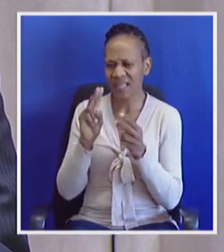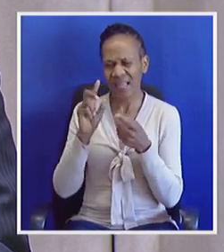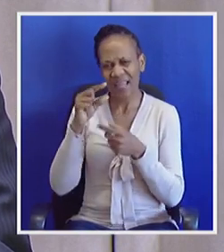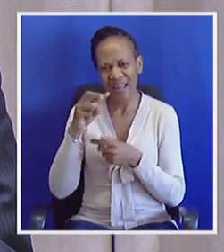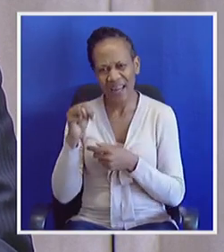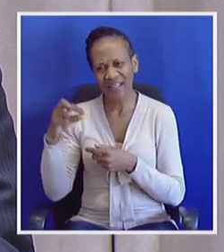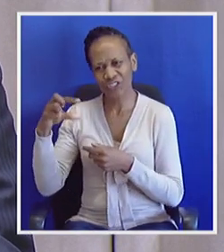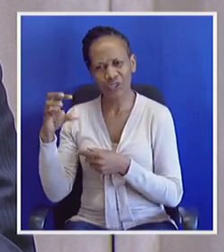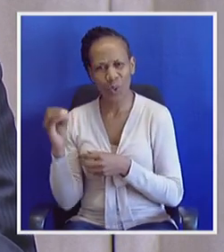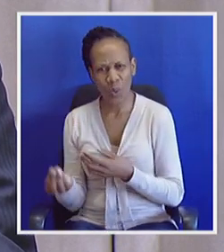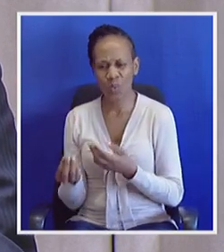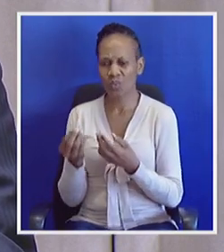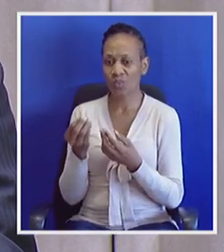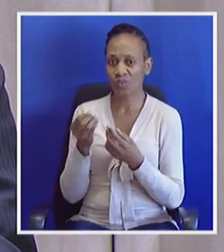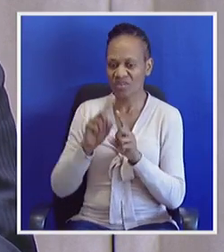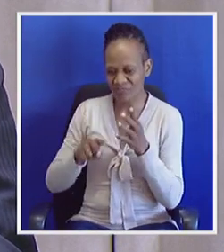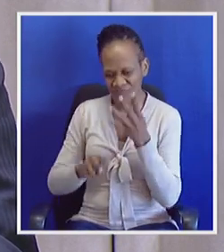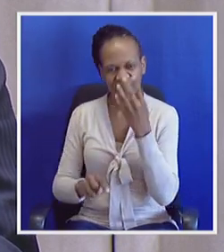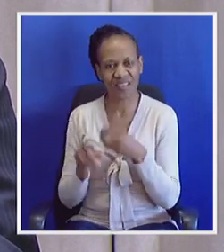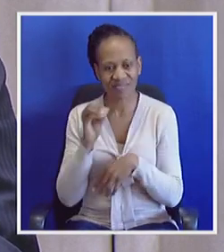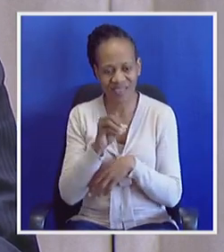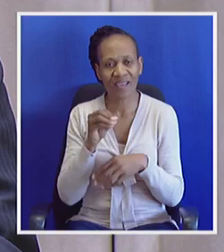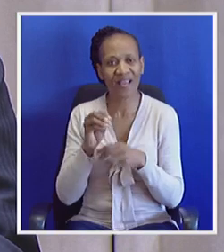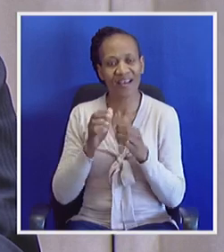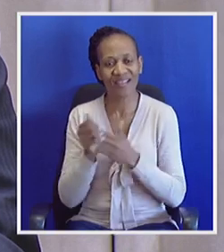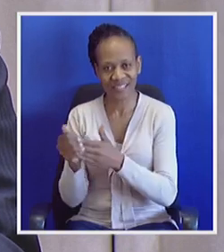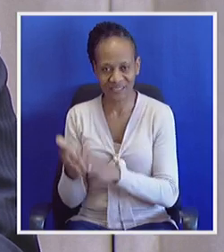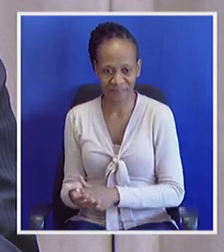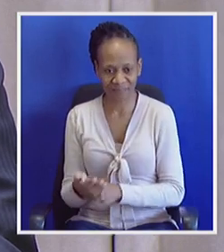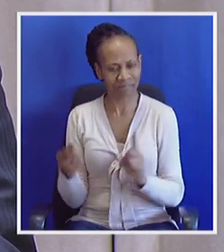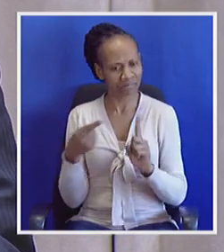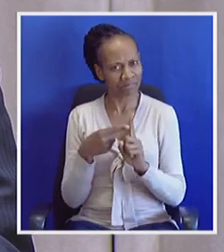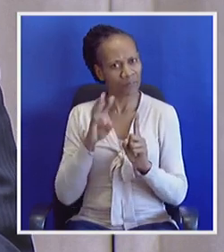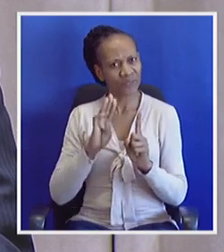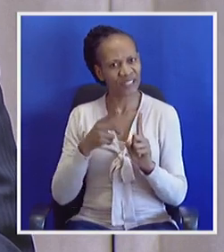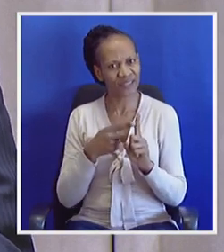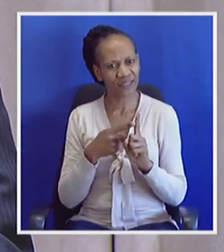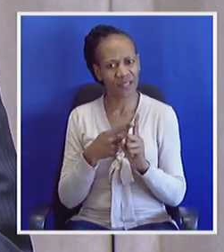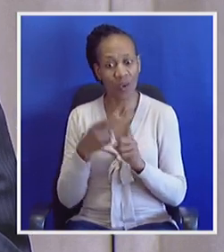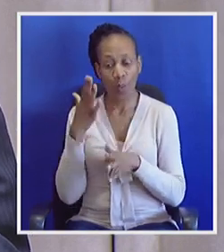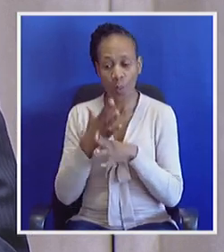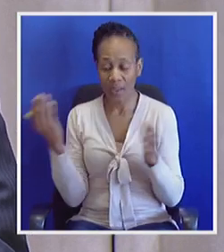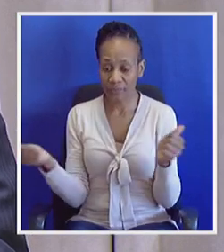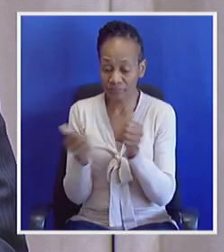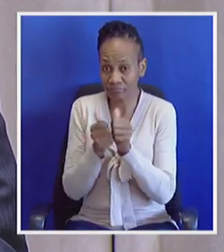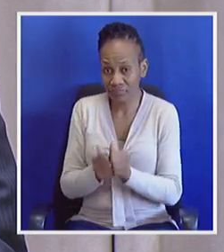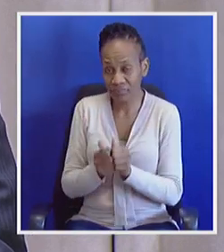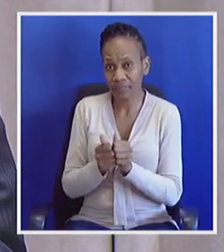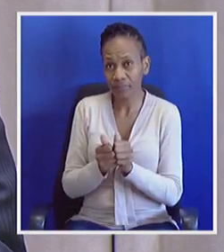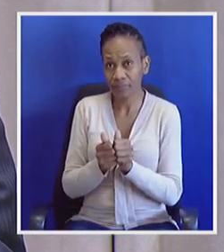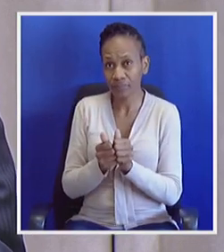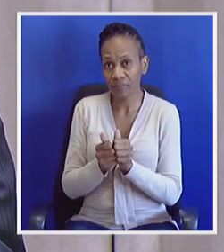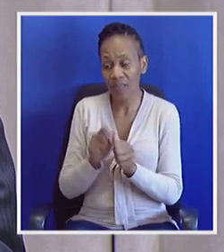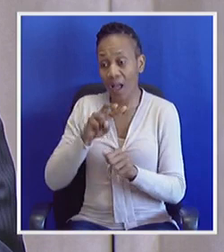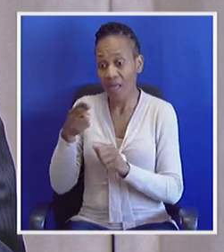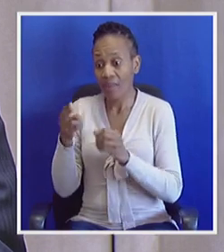sectors. He was the one person who was involved with others in the